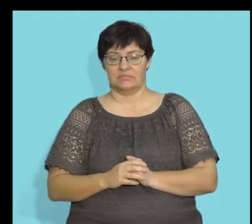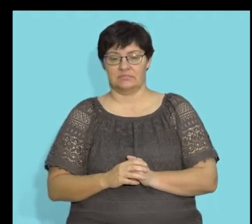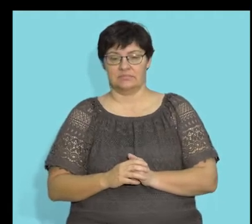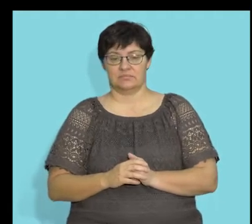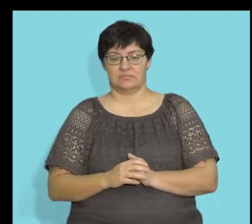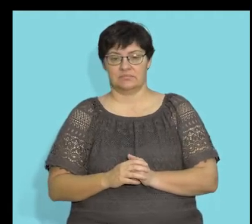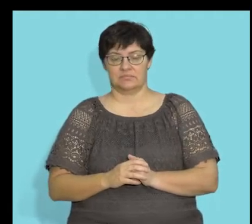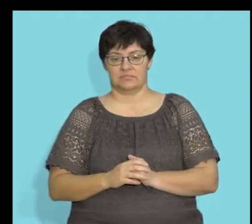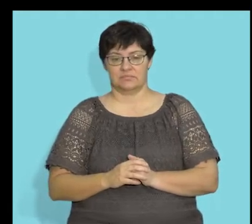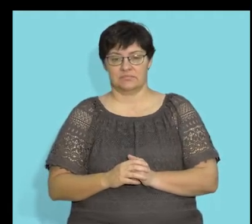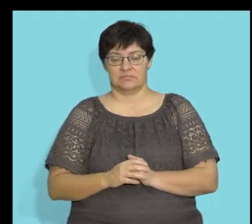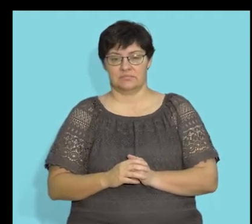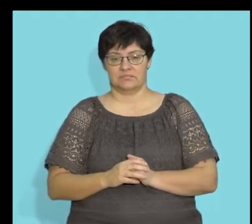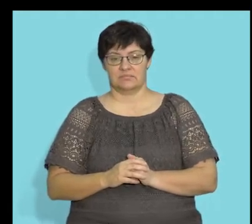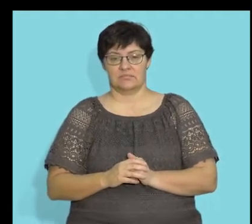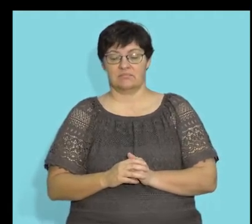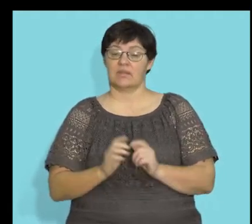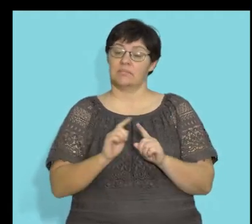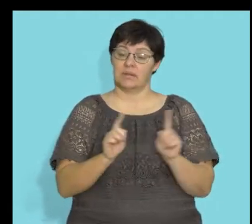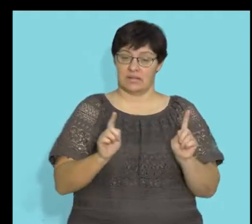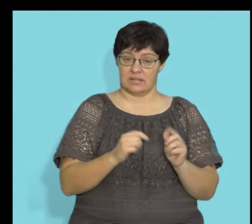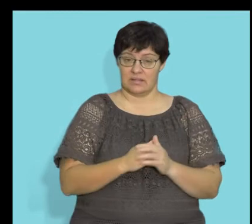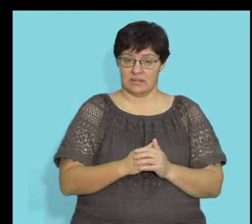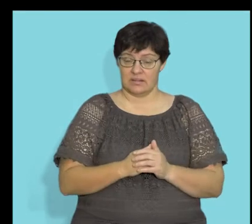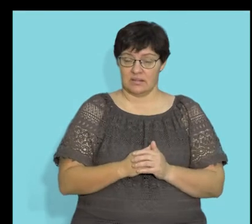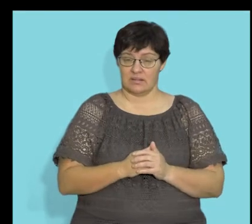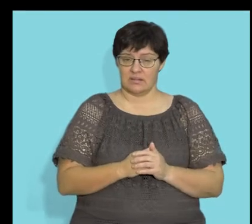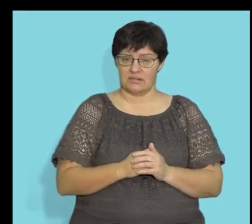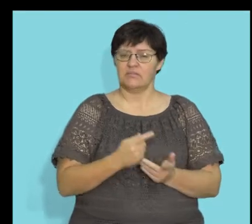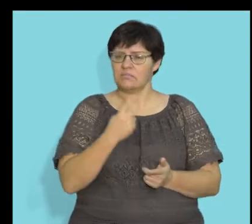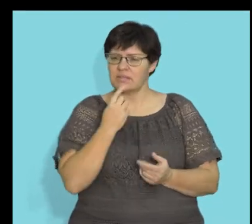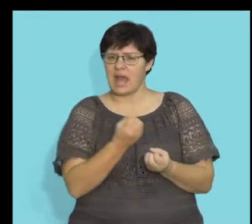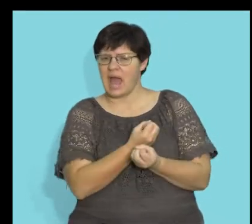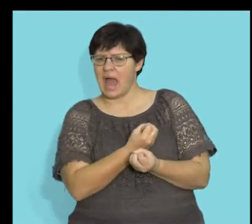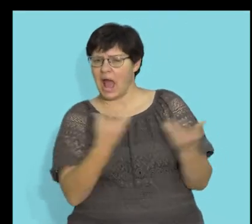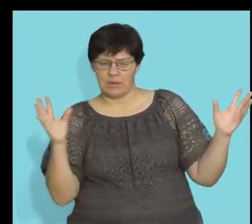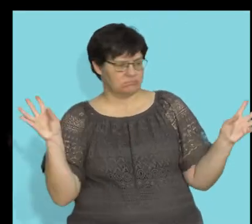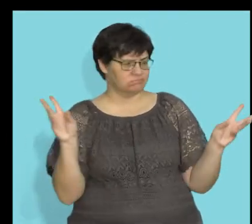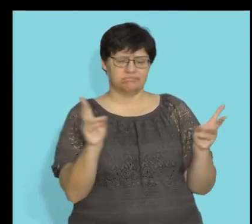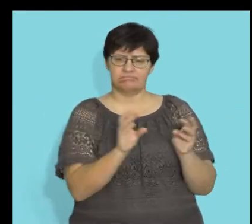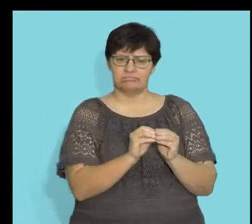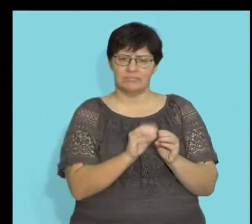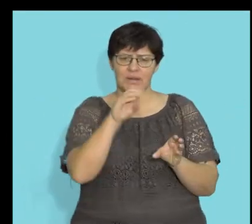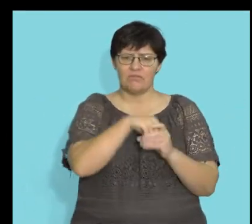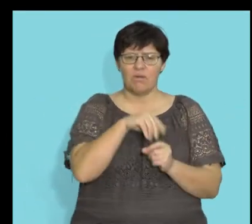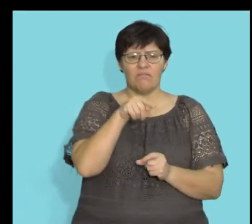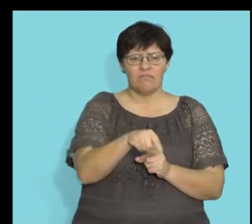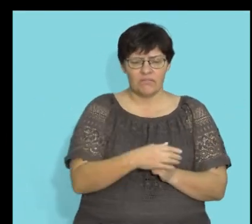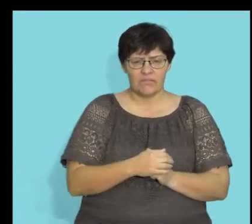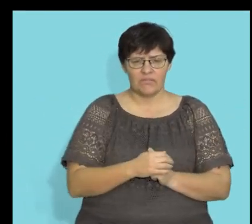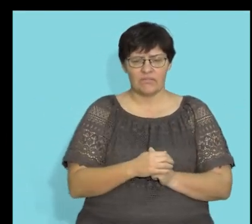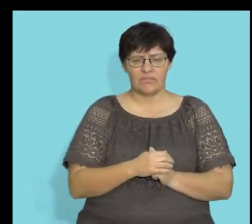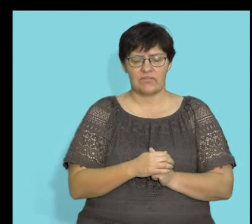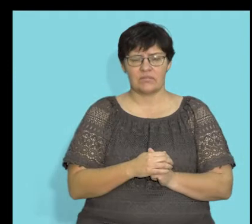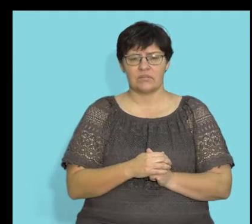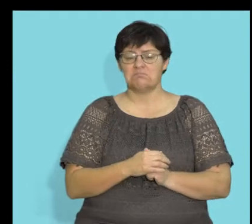the sequence is being added. But if I ask you how many terms have actually been involved in this